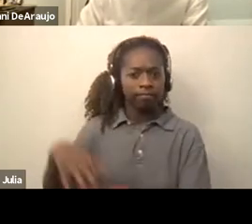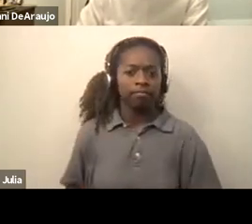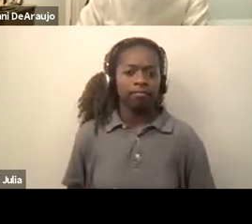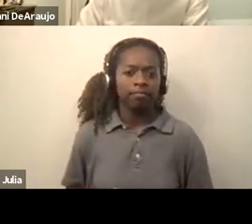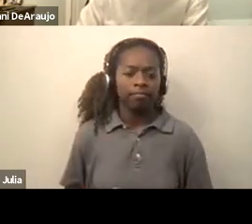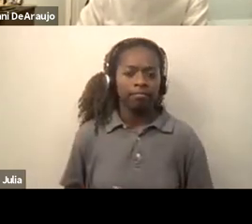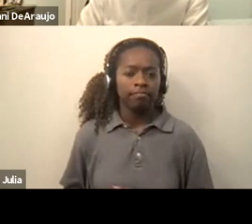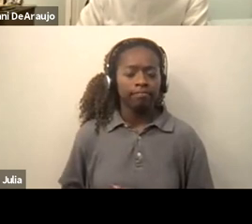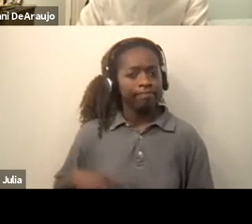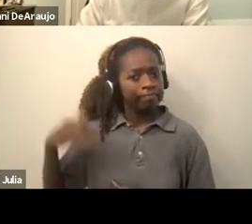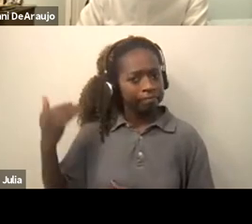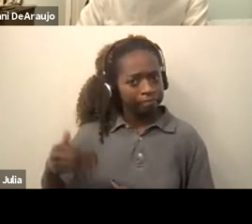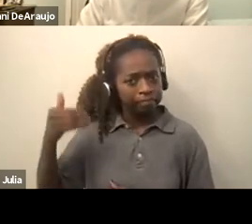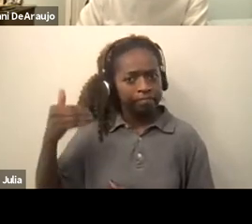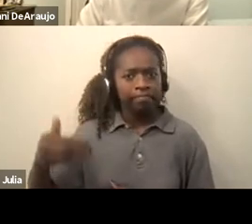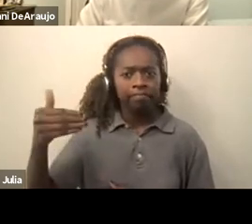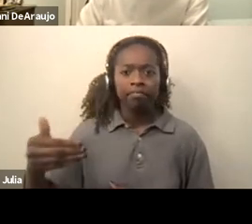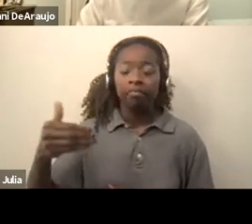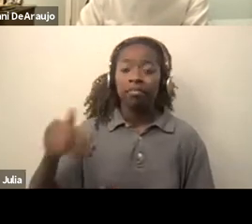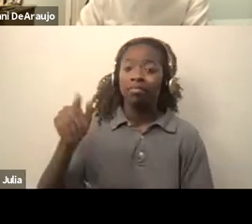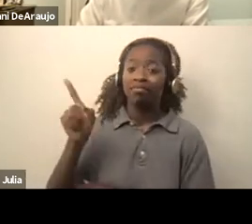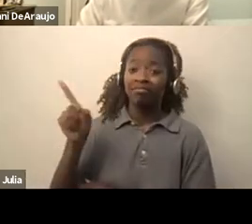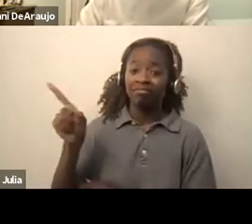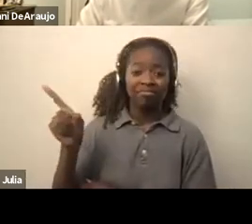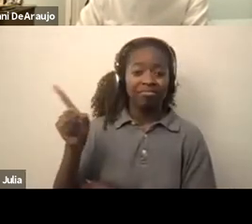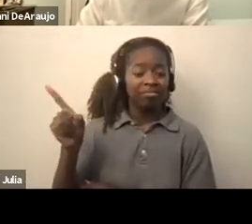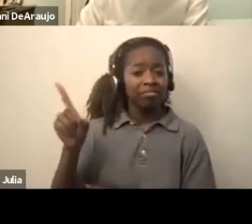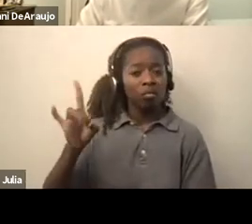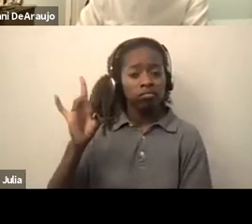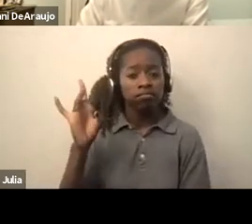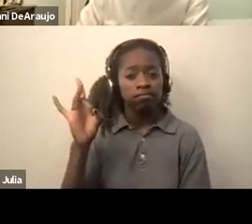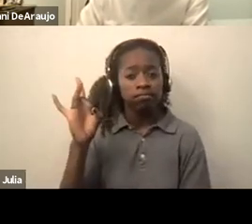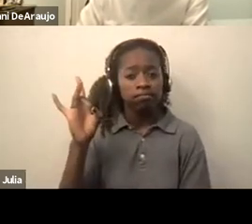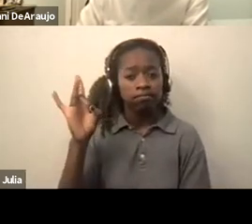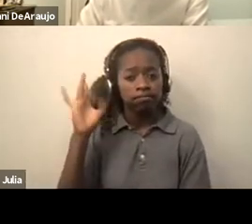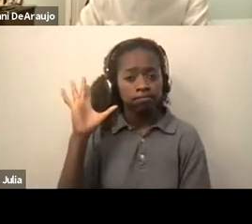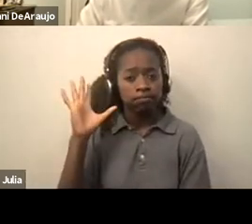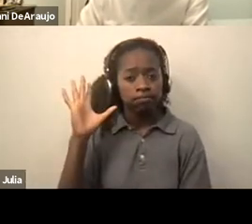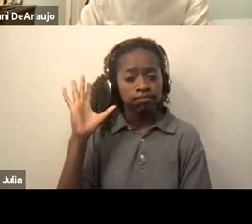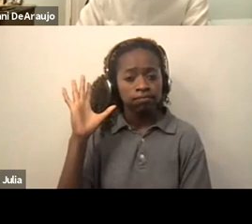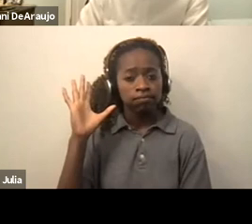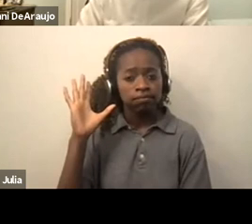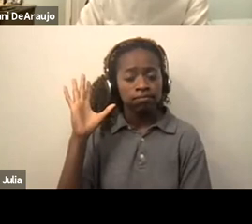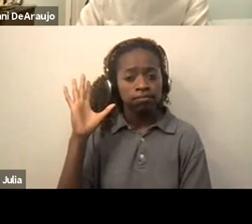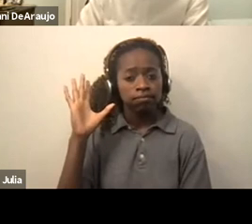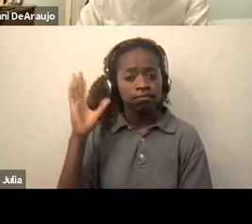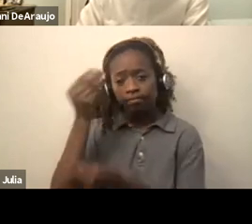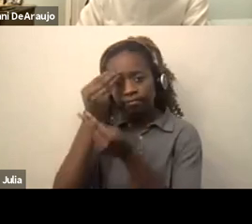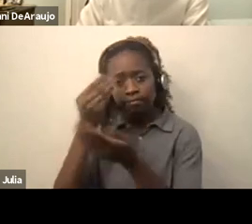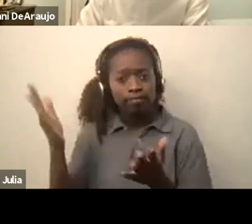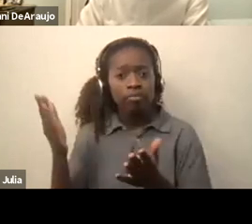time and time again bps does a horrendous job of communicating where it's